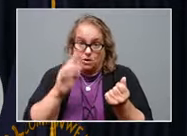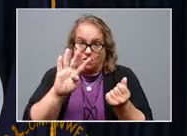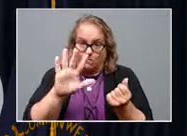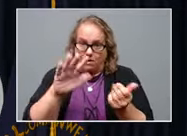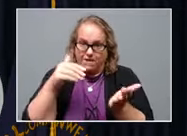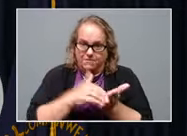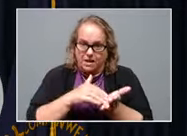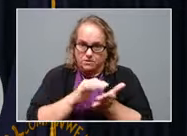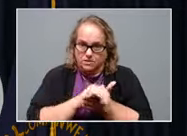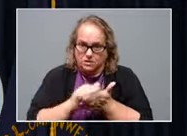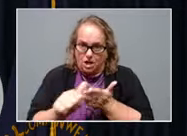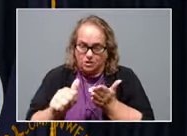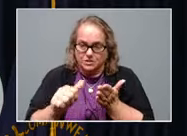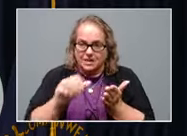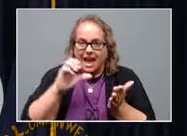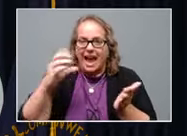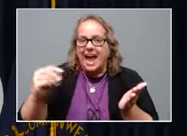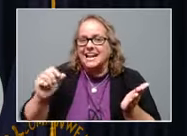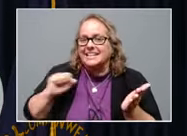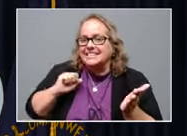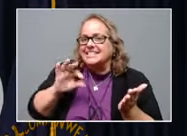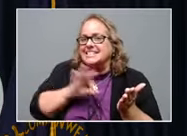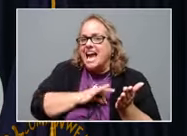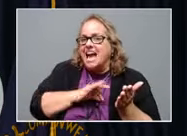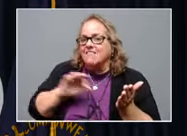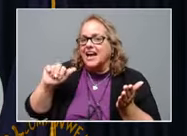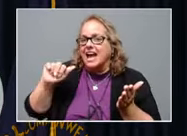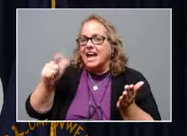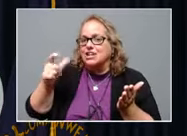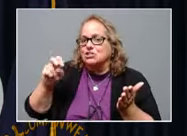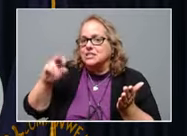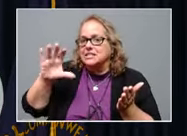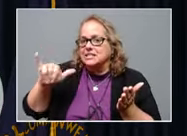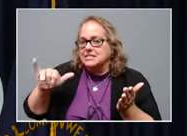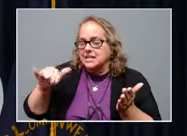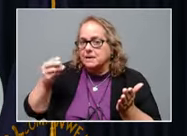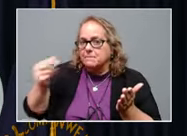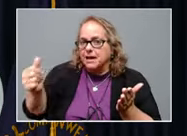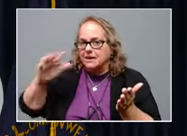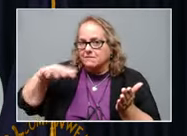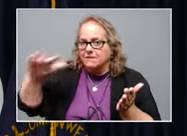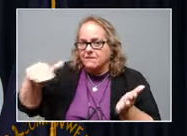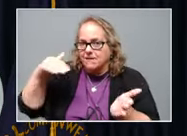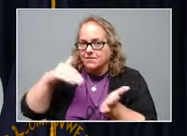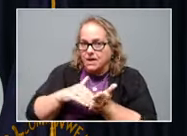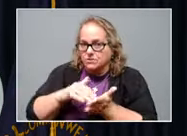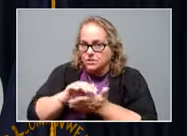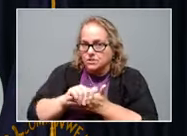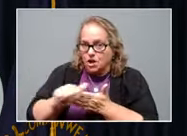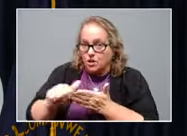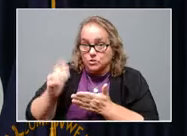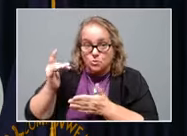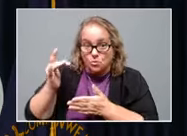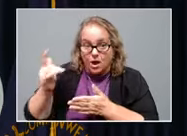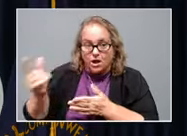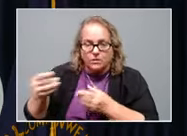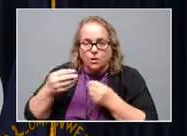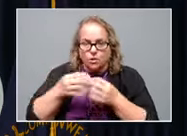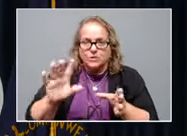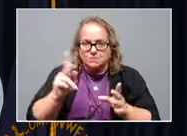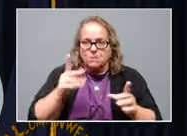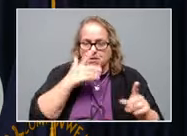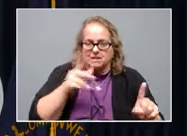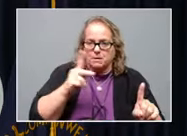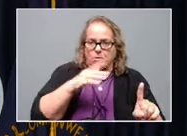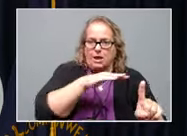and the staffing agency is paying them $55,000, and because of that, they're losing people. Well,